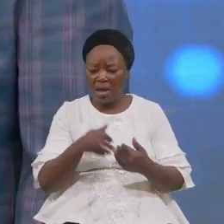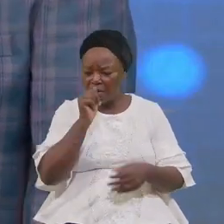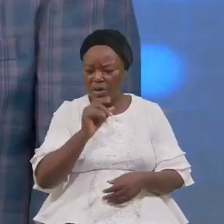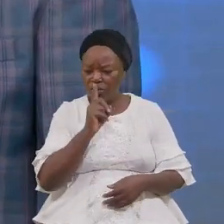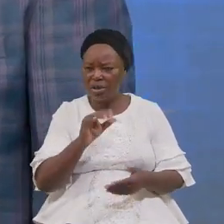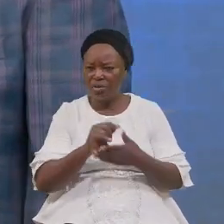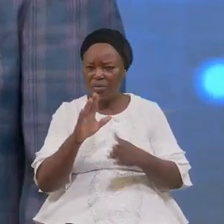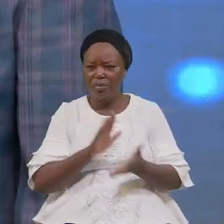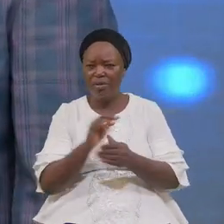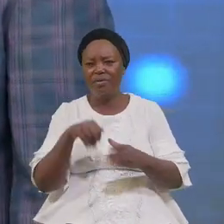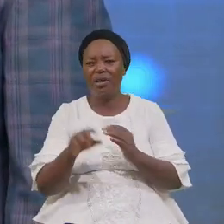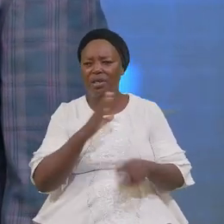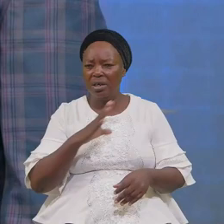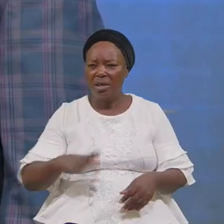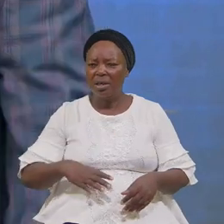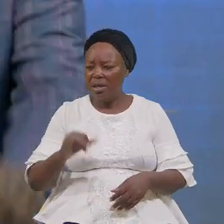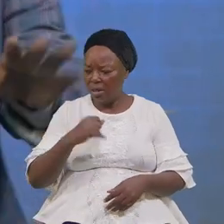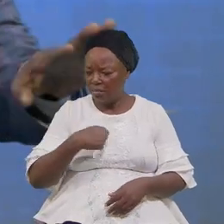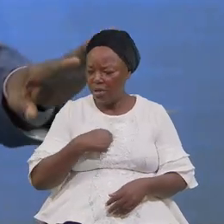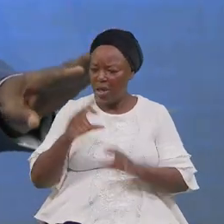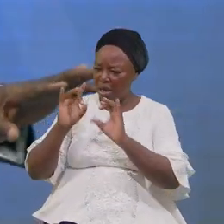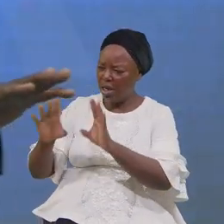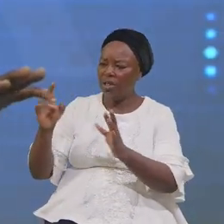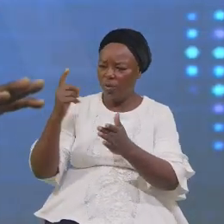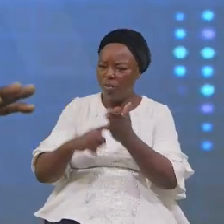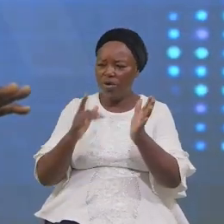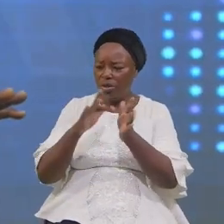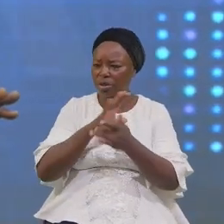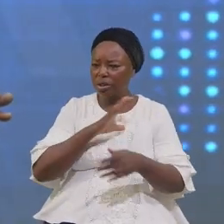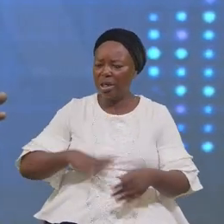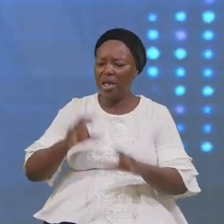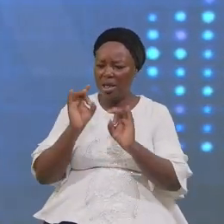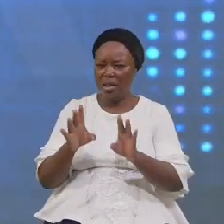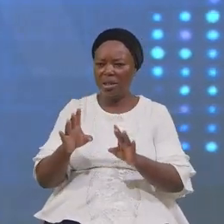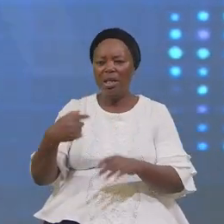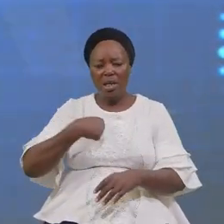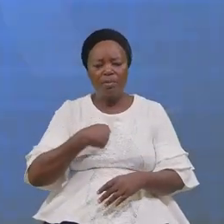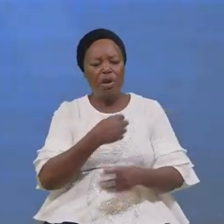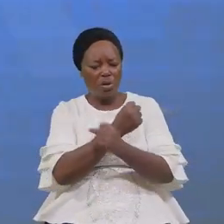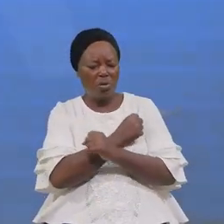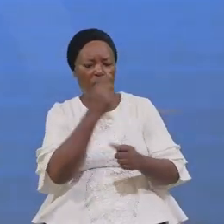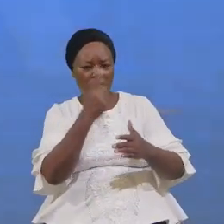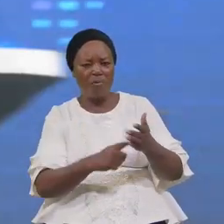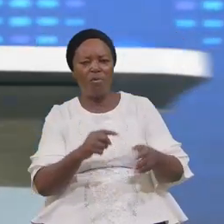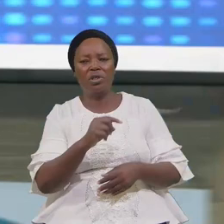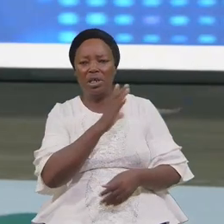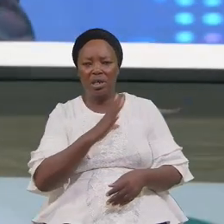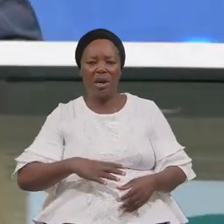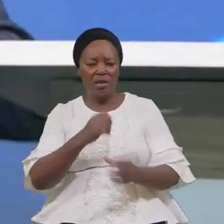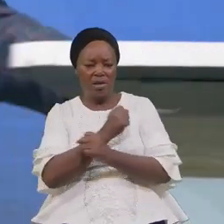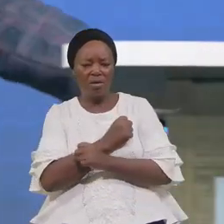I hate what he hates. I love what he loves. I come to